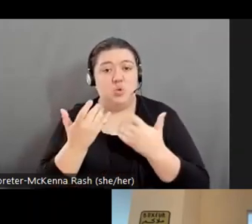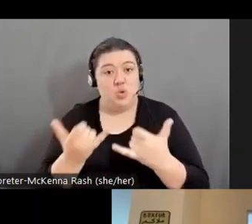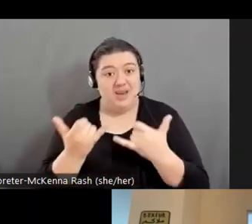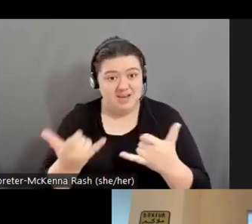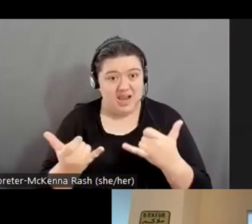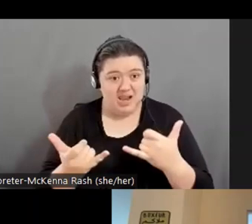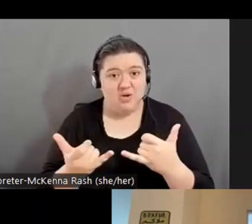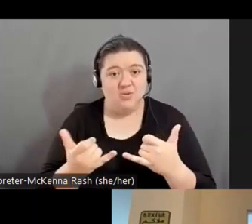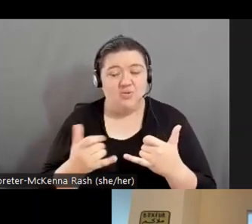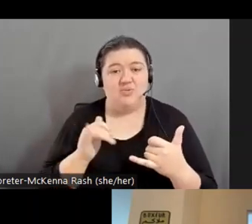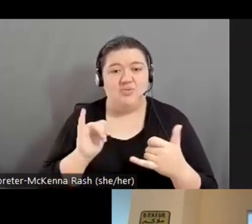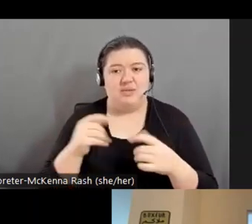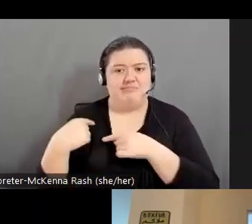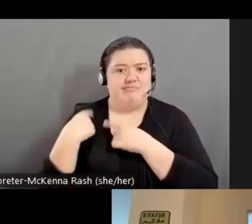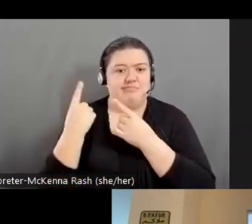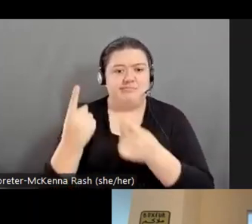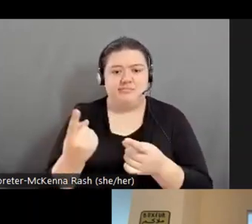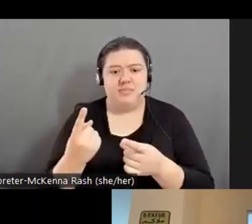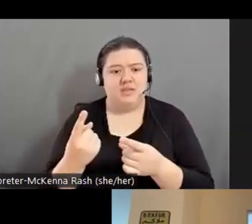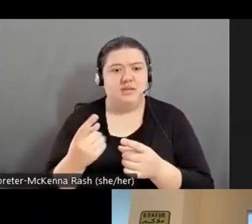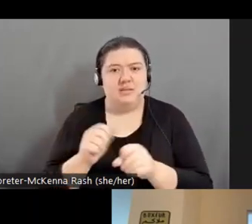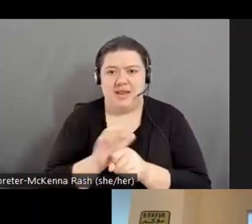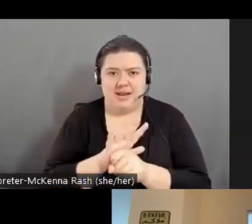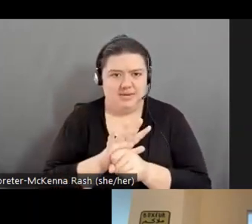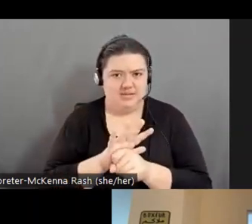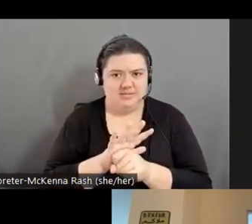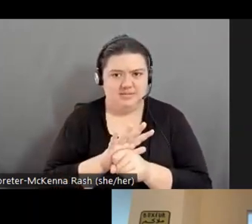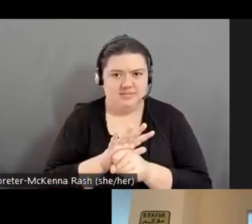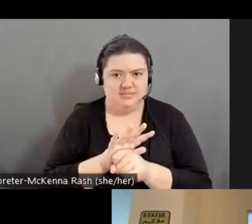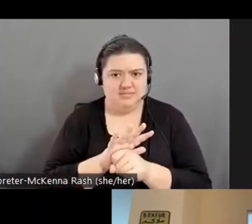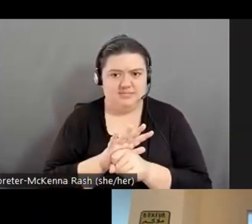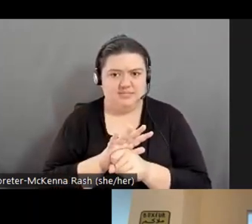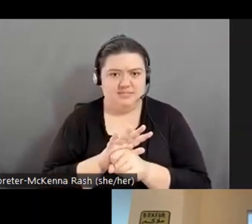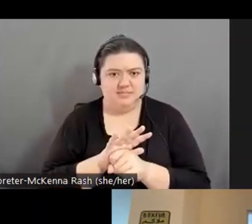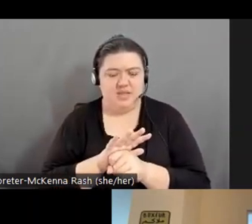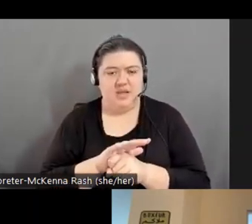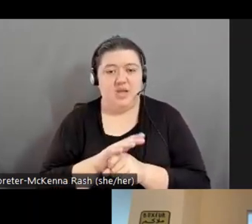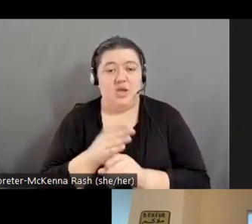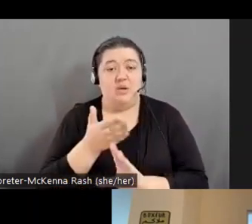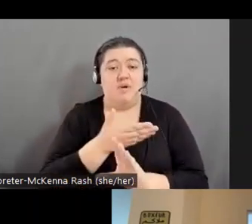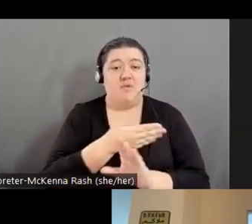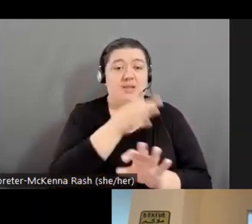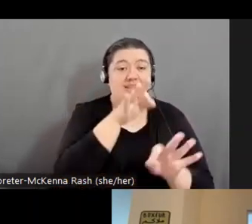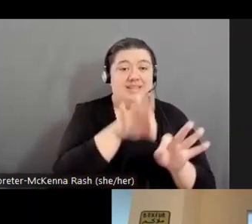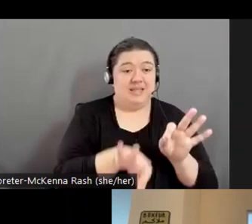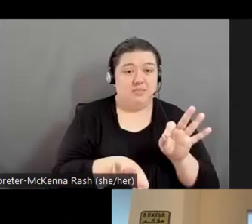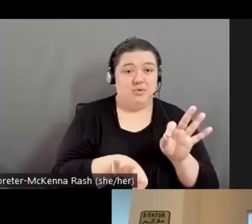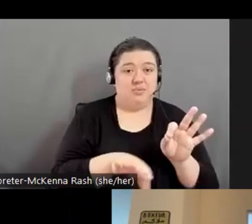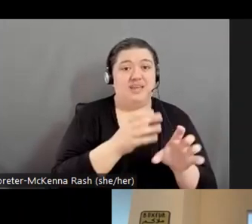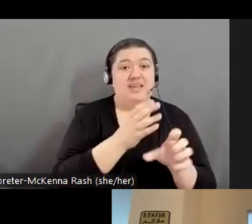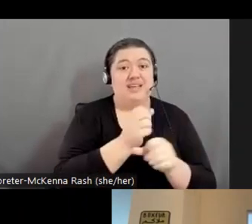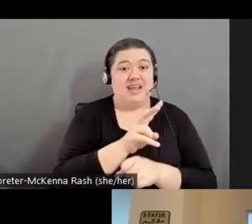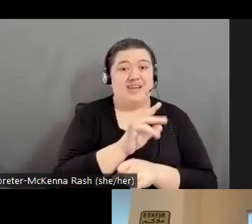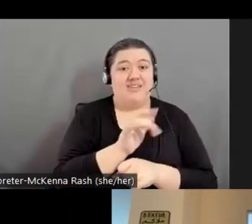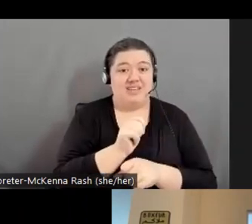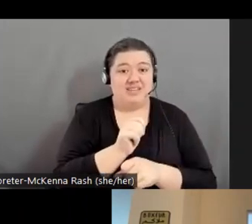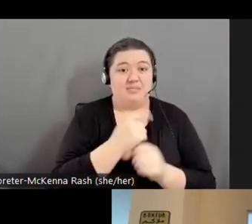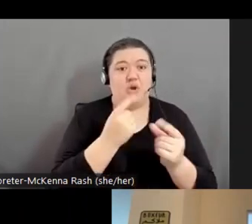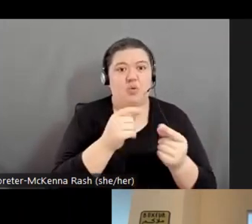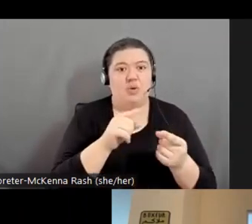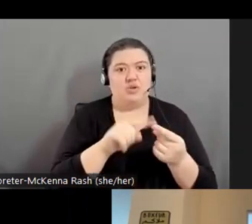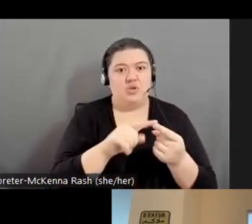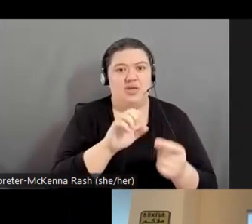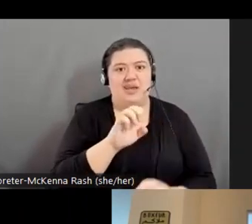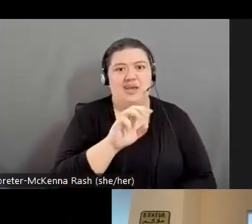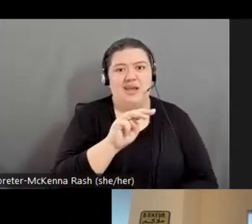has been this way since the pandemic, is what used to be very simple, which is the getting of a visa, the going to the embassy, doing